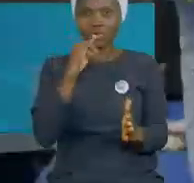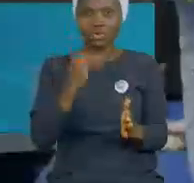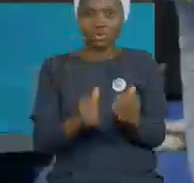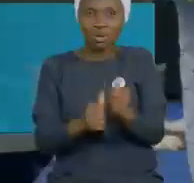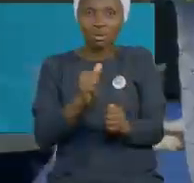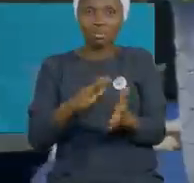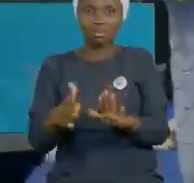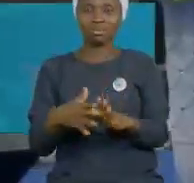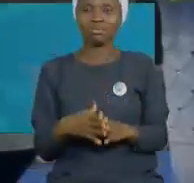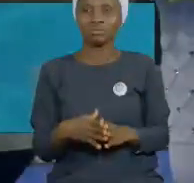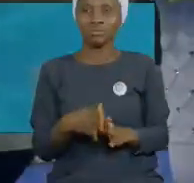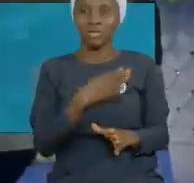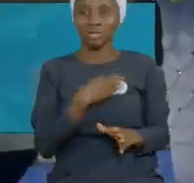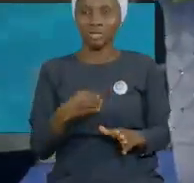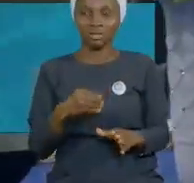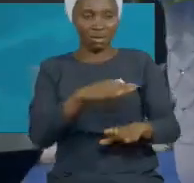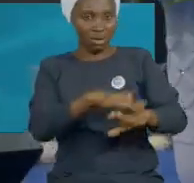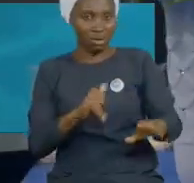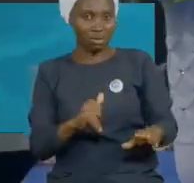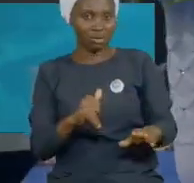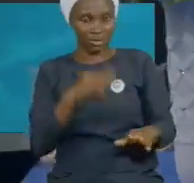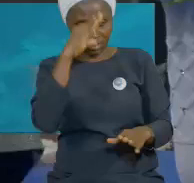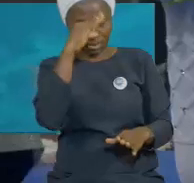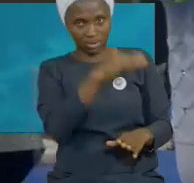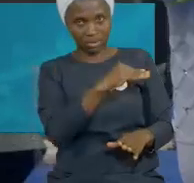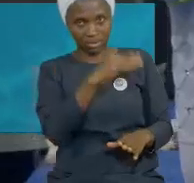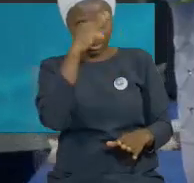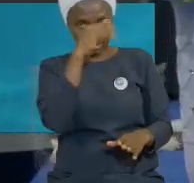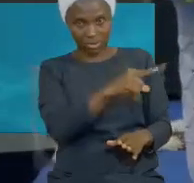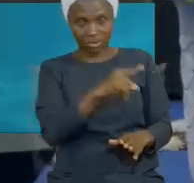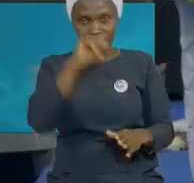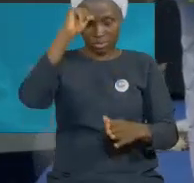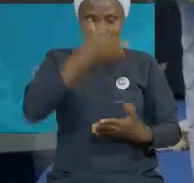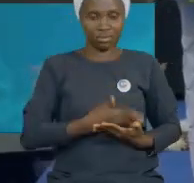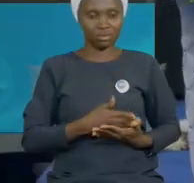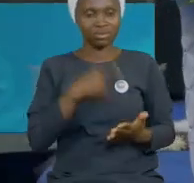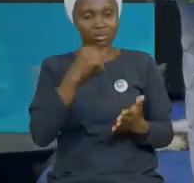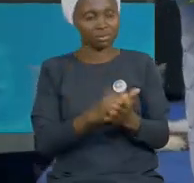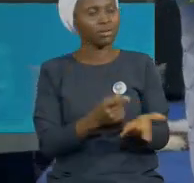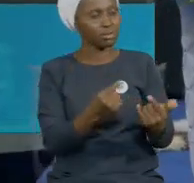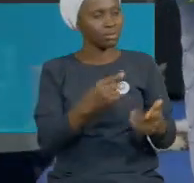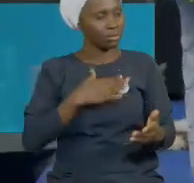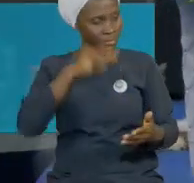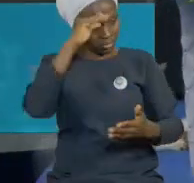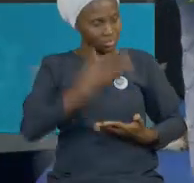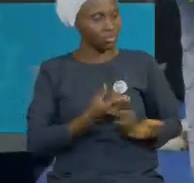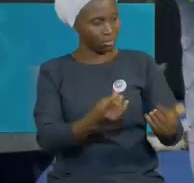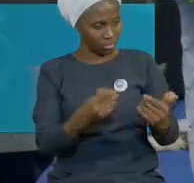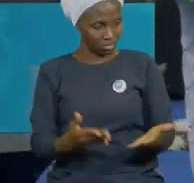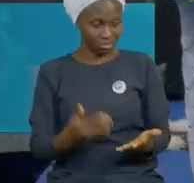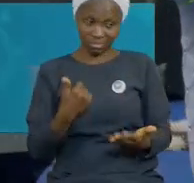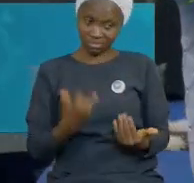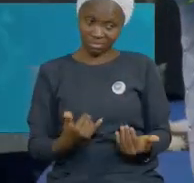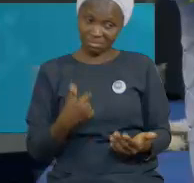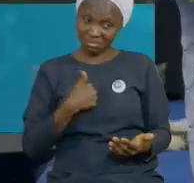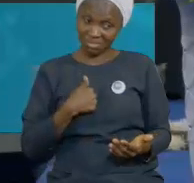And he calls his son. He said, come on here. I'm going.